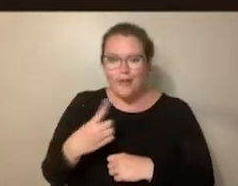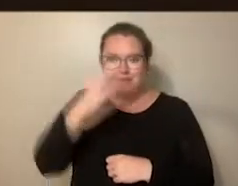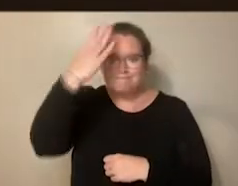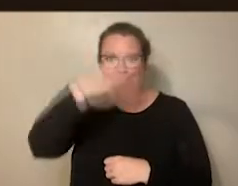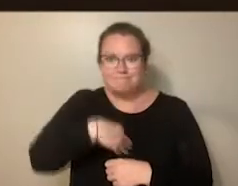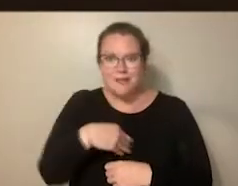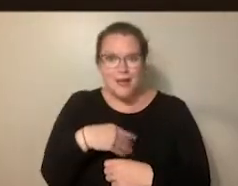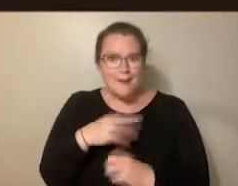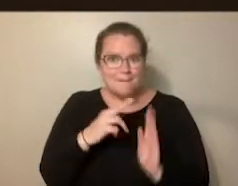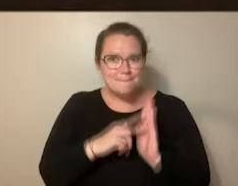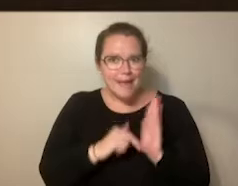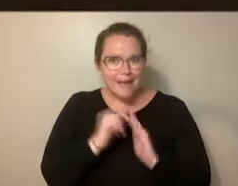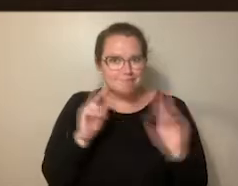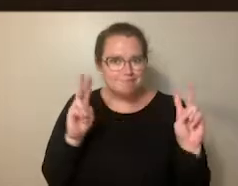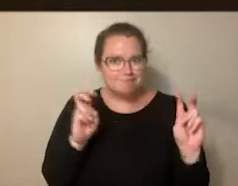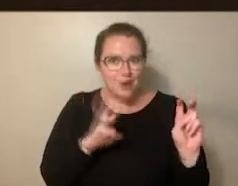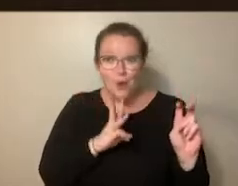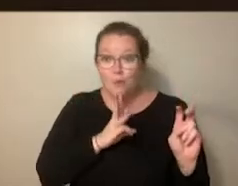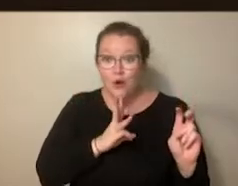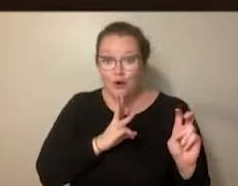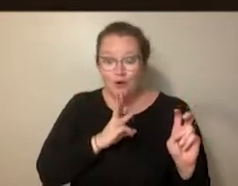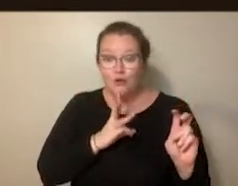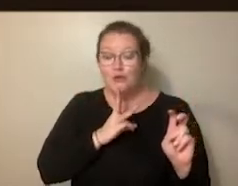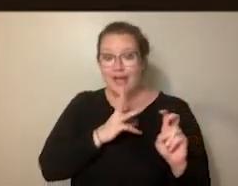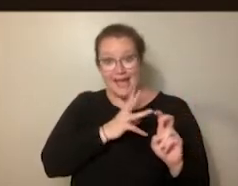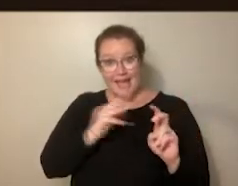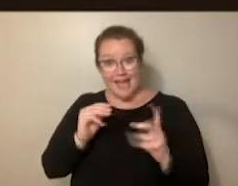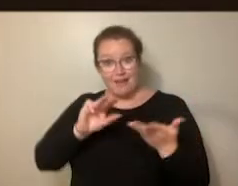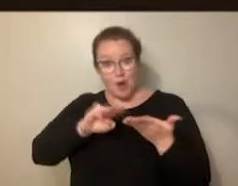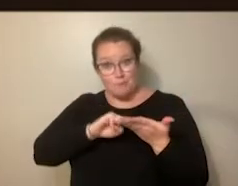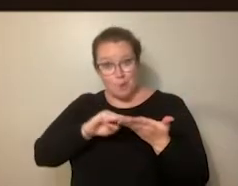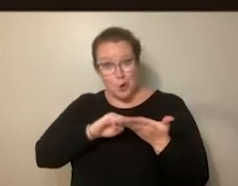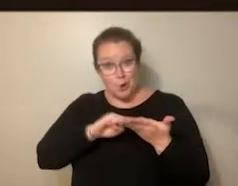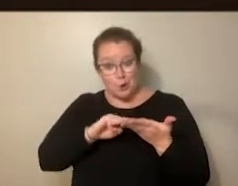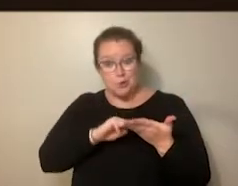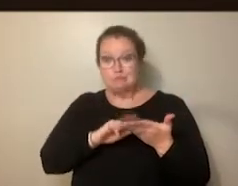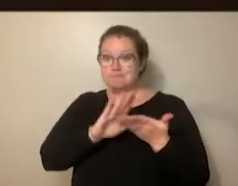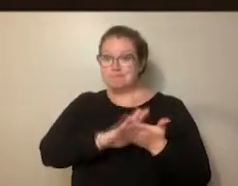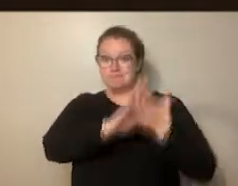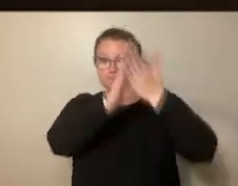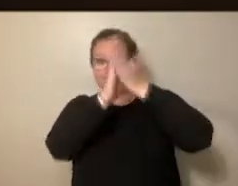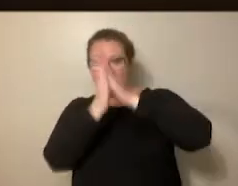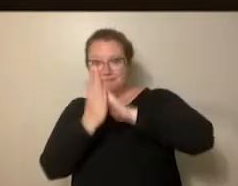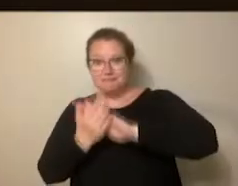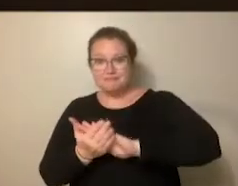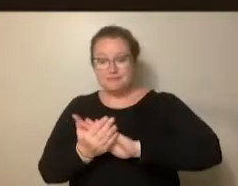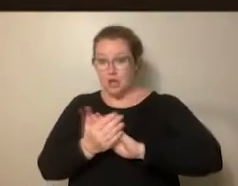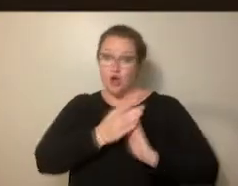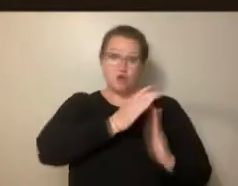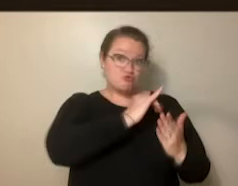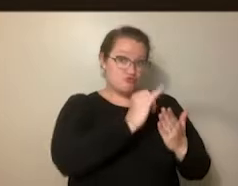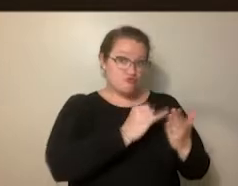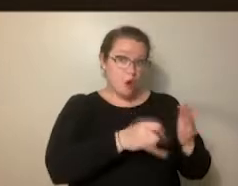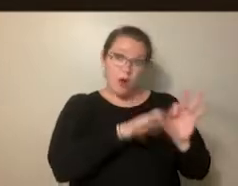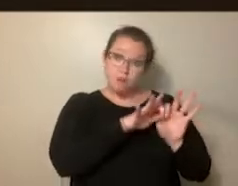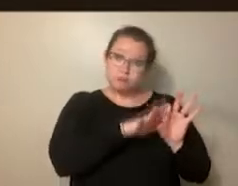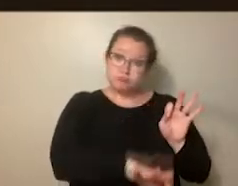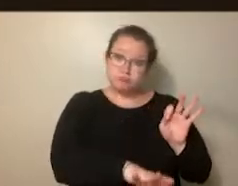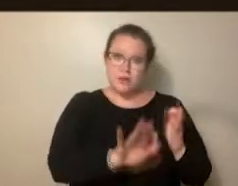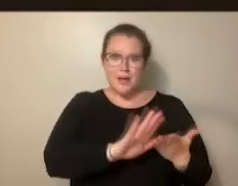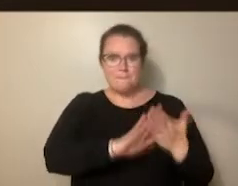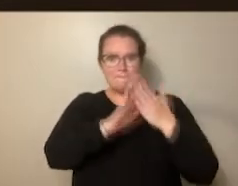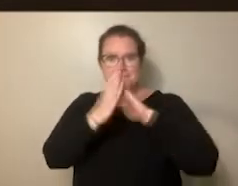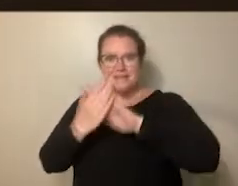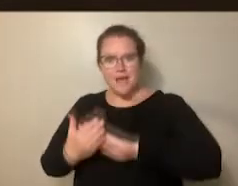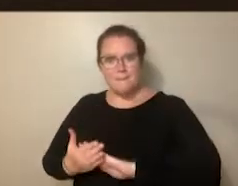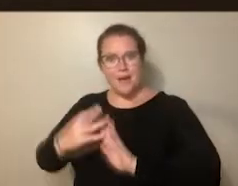paint water and washable markers to turn a drawing into